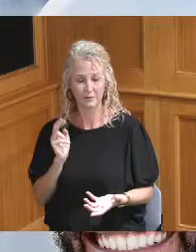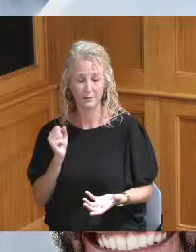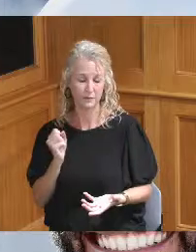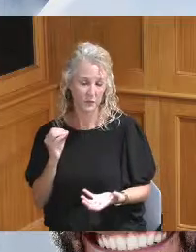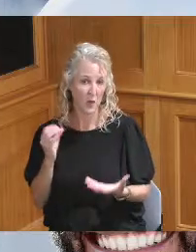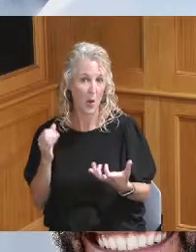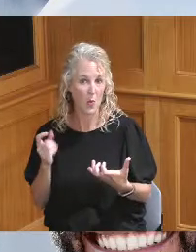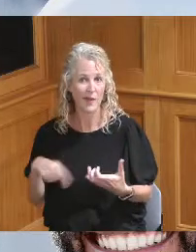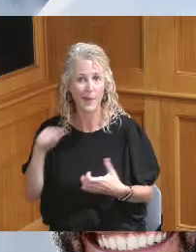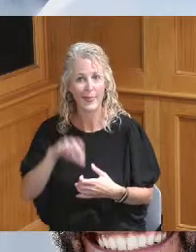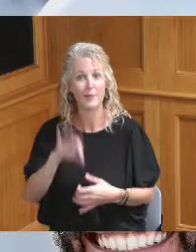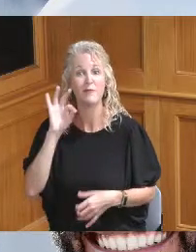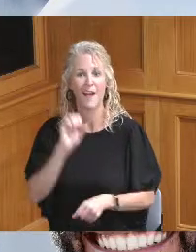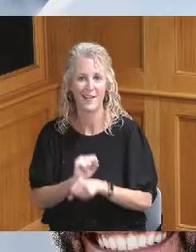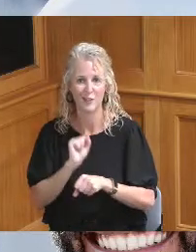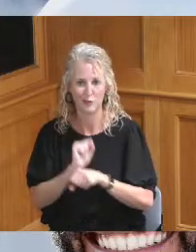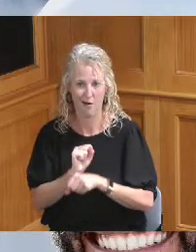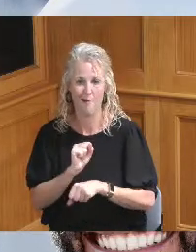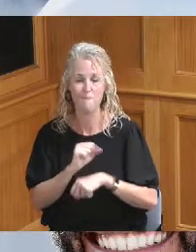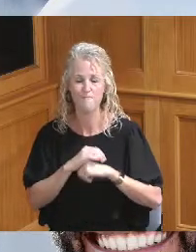from securing job placements.